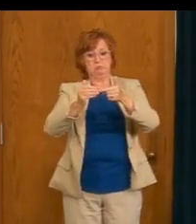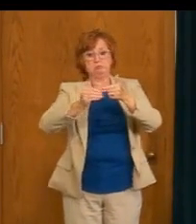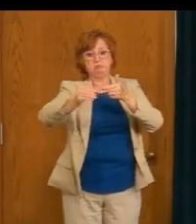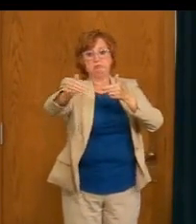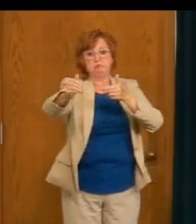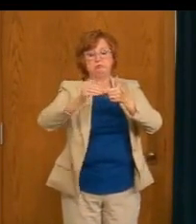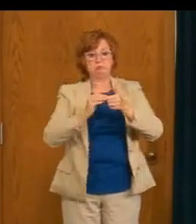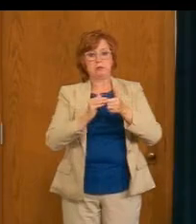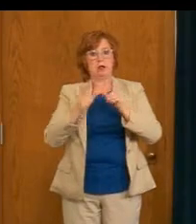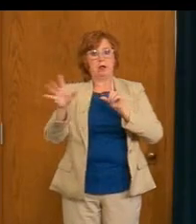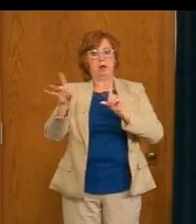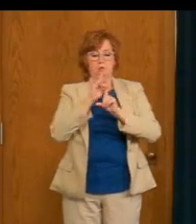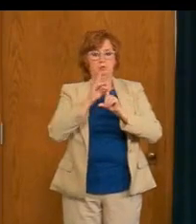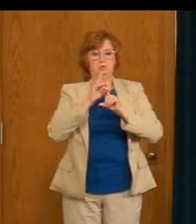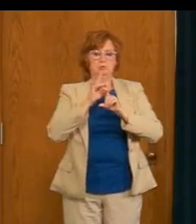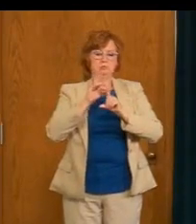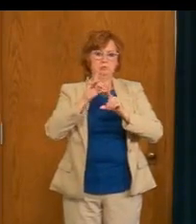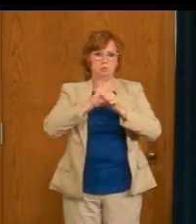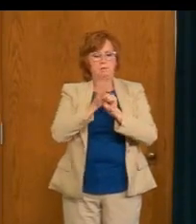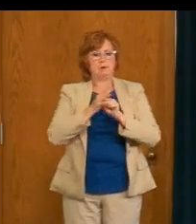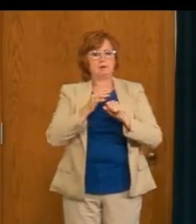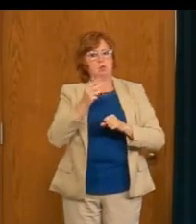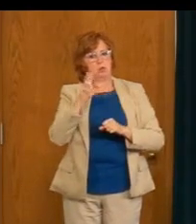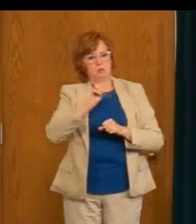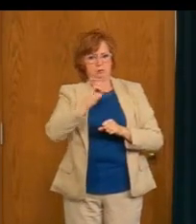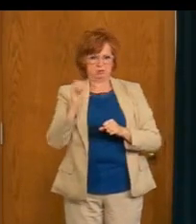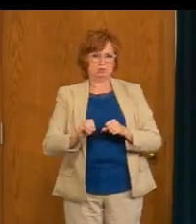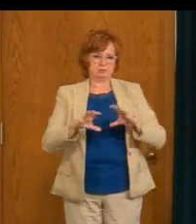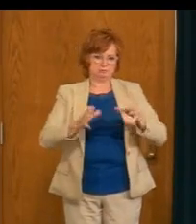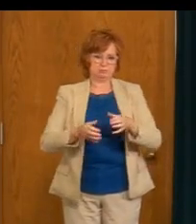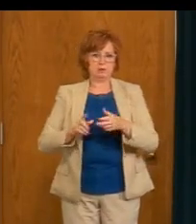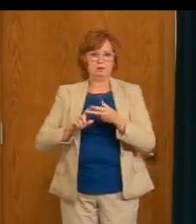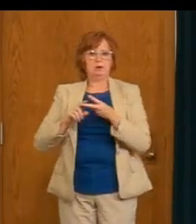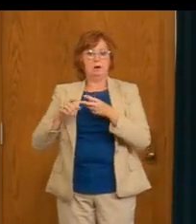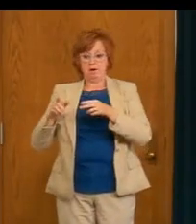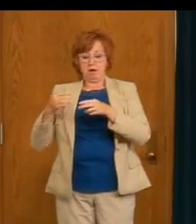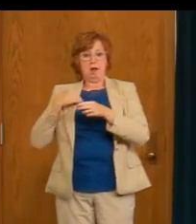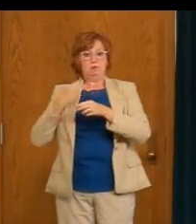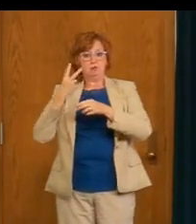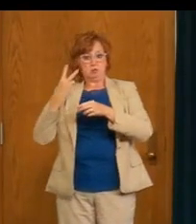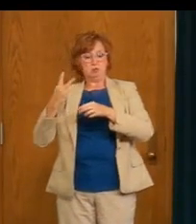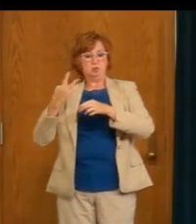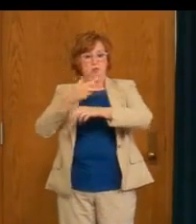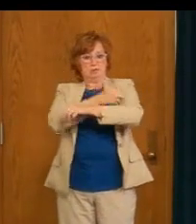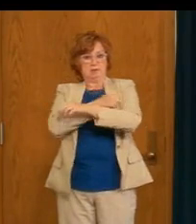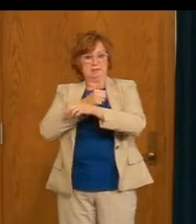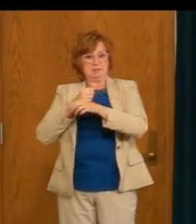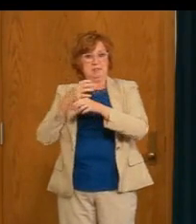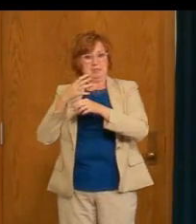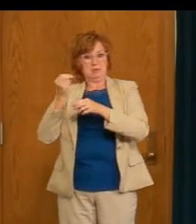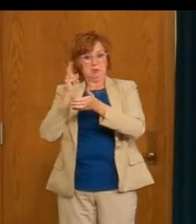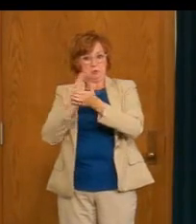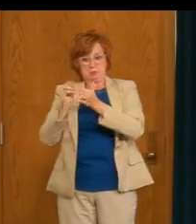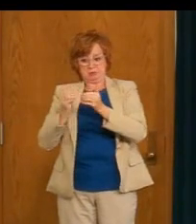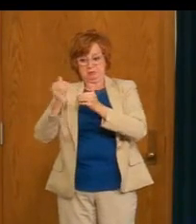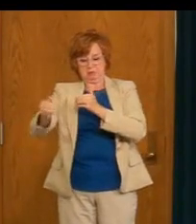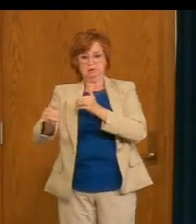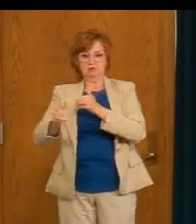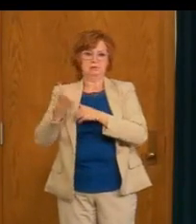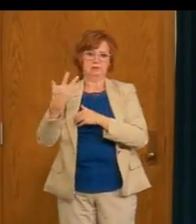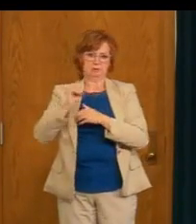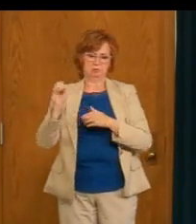first dose, and only 5 cases, 5%, in people who were fully vaccinated. And again, among the cases